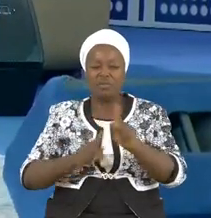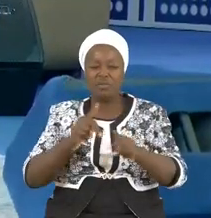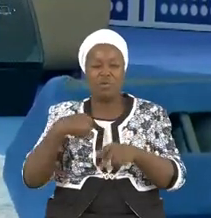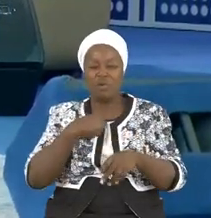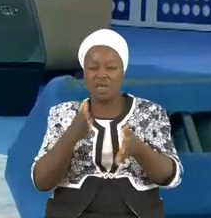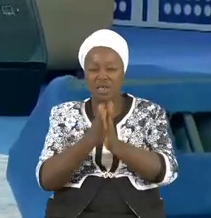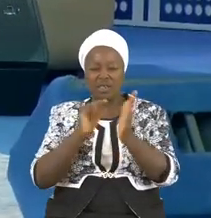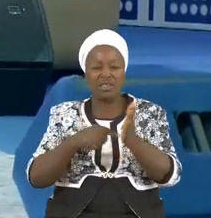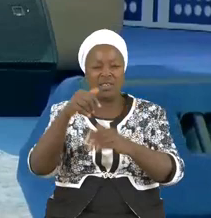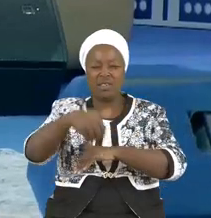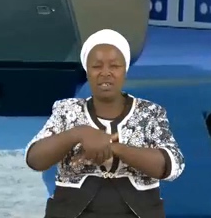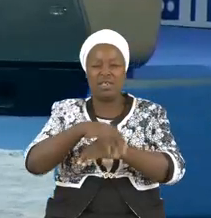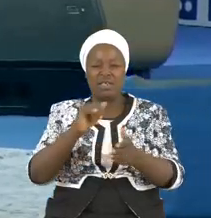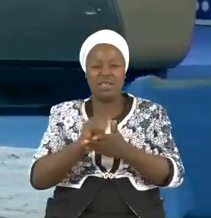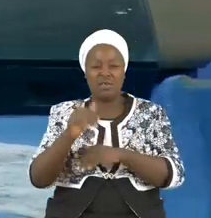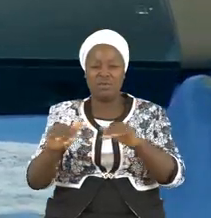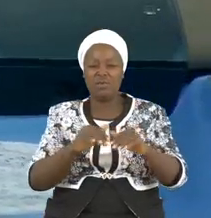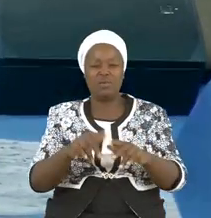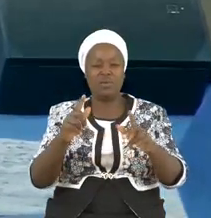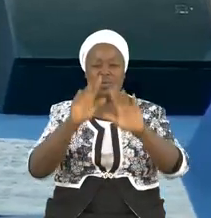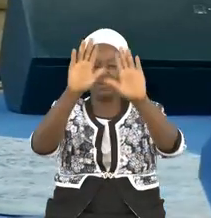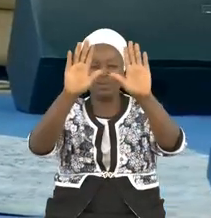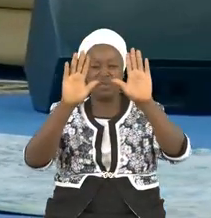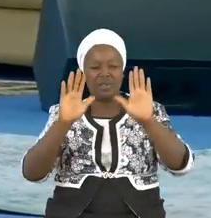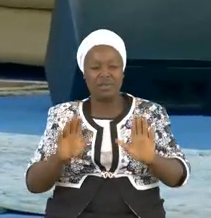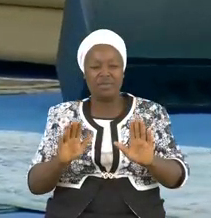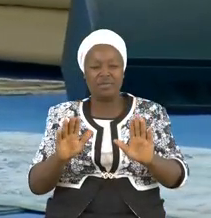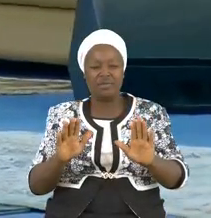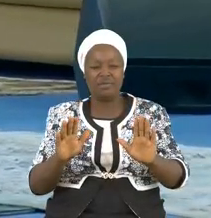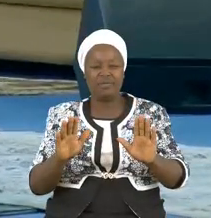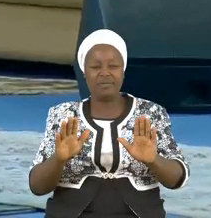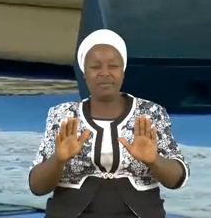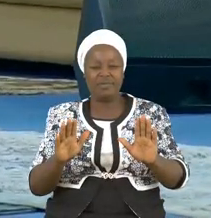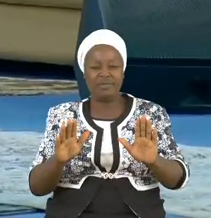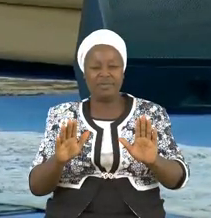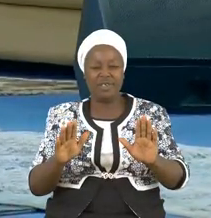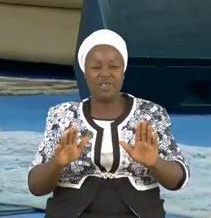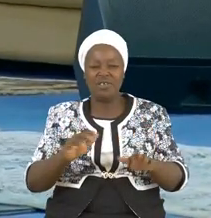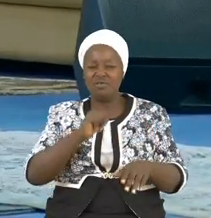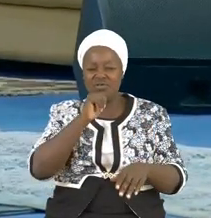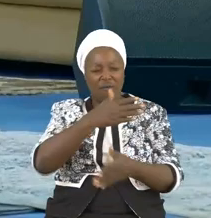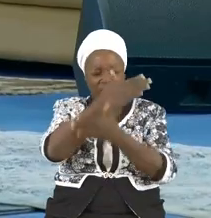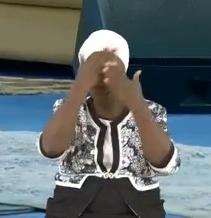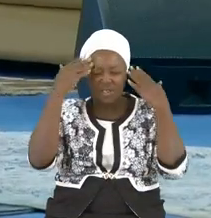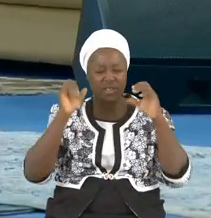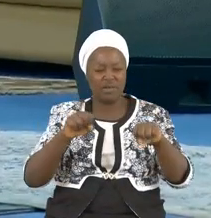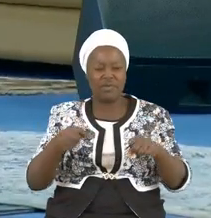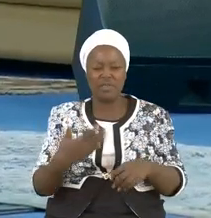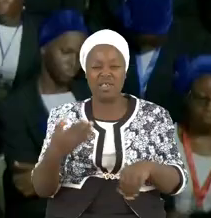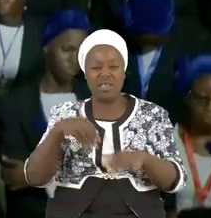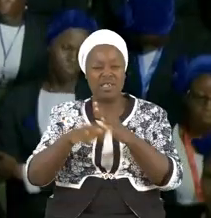you will do great, wonderful, unforgettable thing in every life